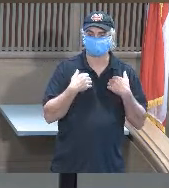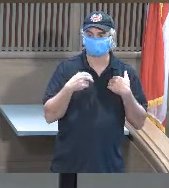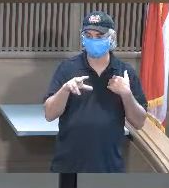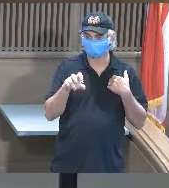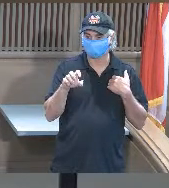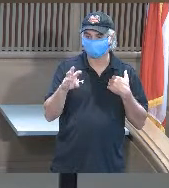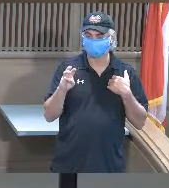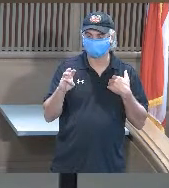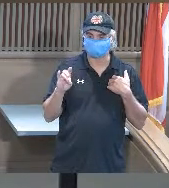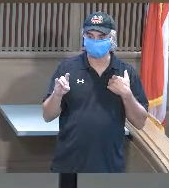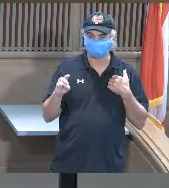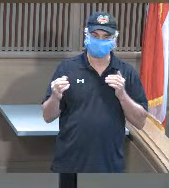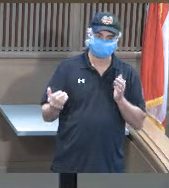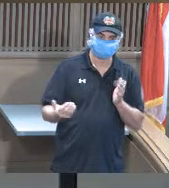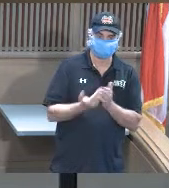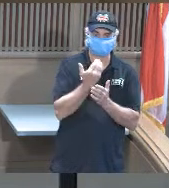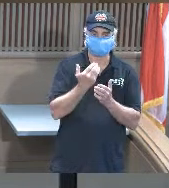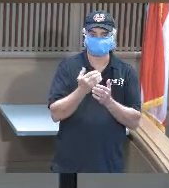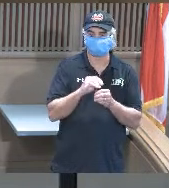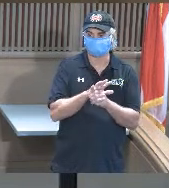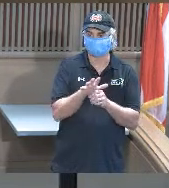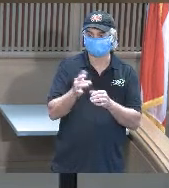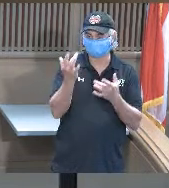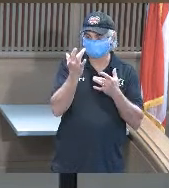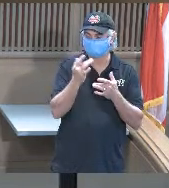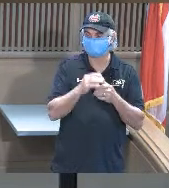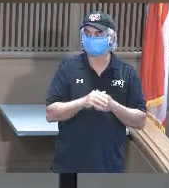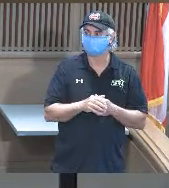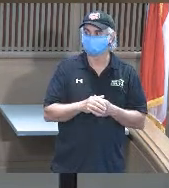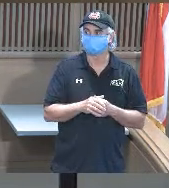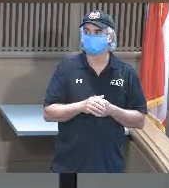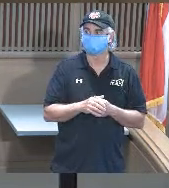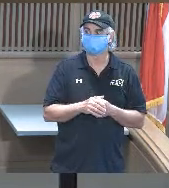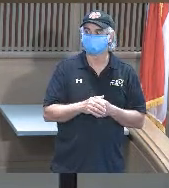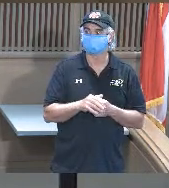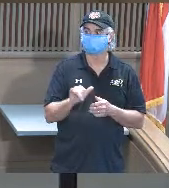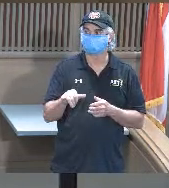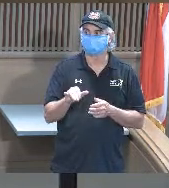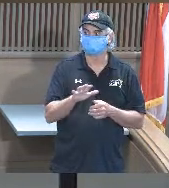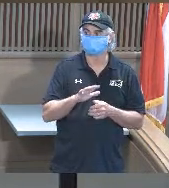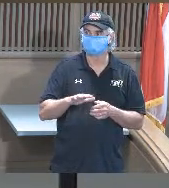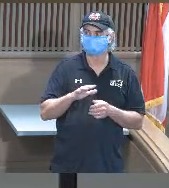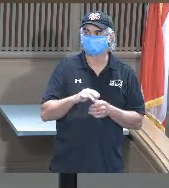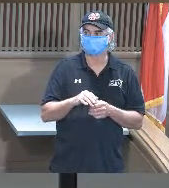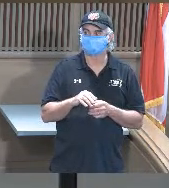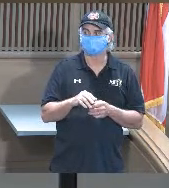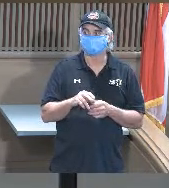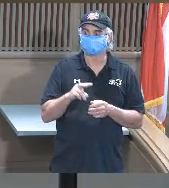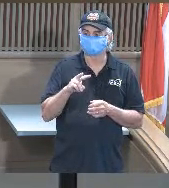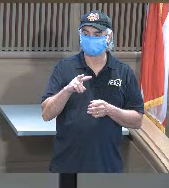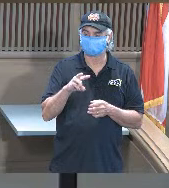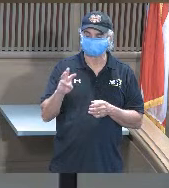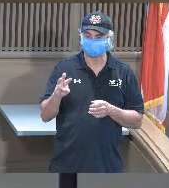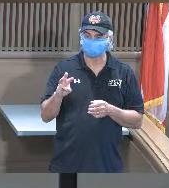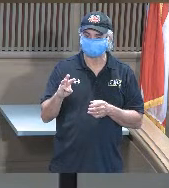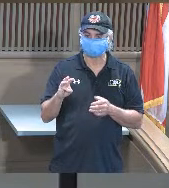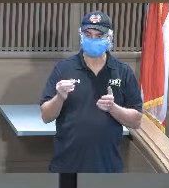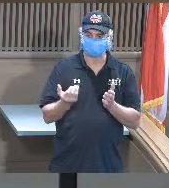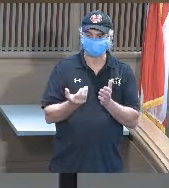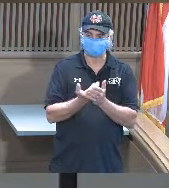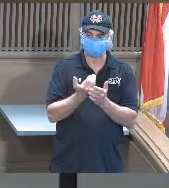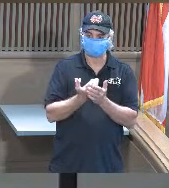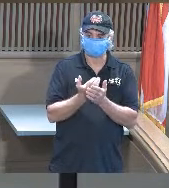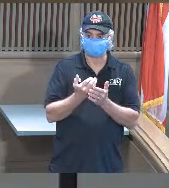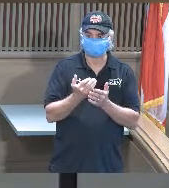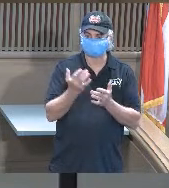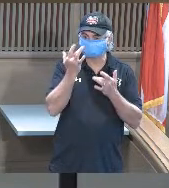367 brand new COVID infections. So if you do the math, that's about 26 brand new infections